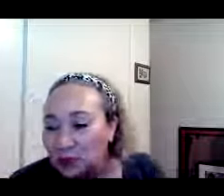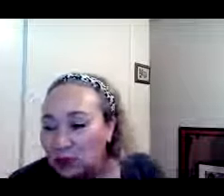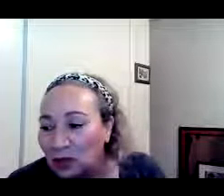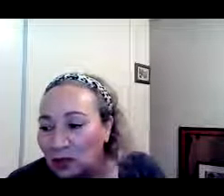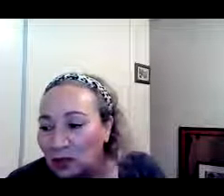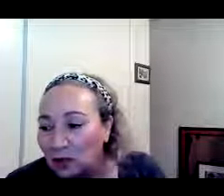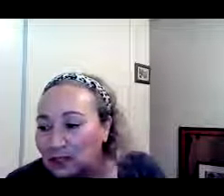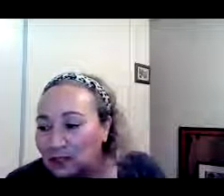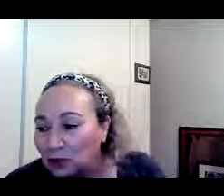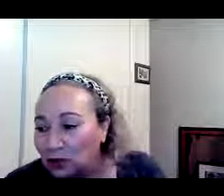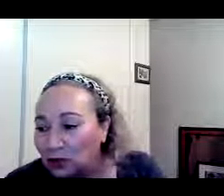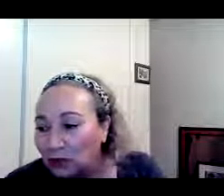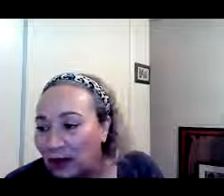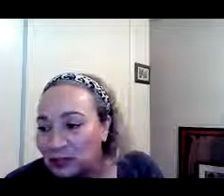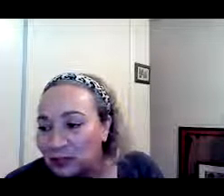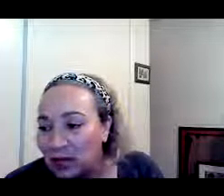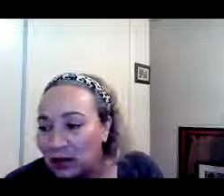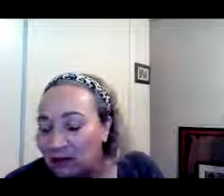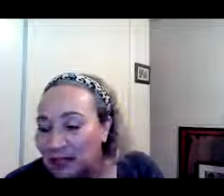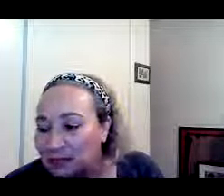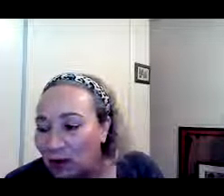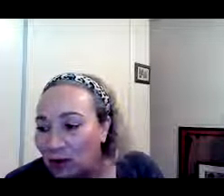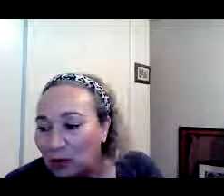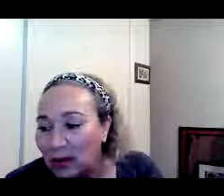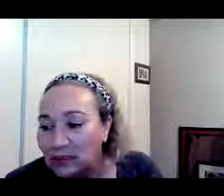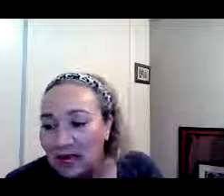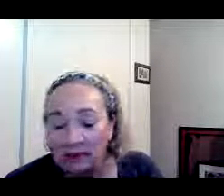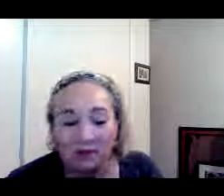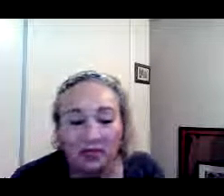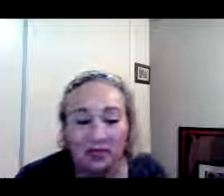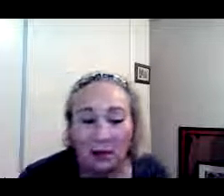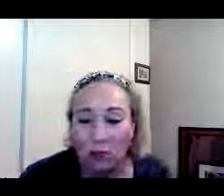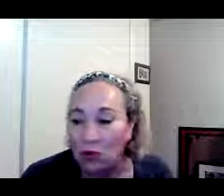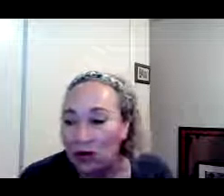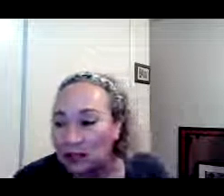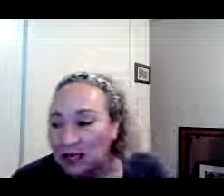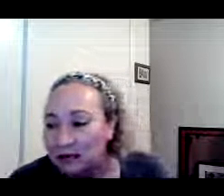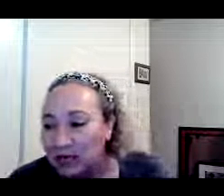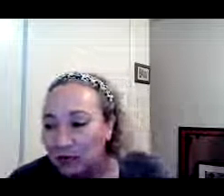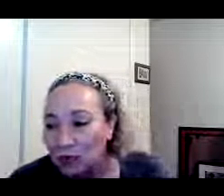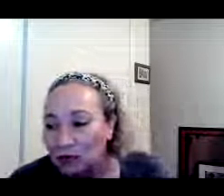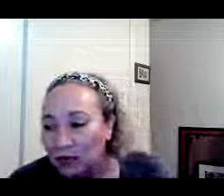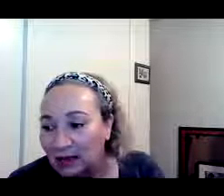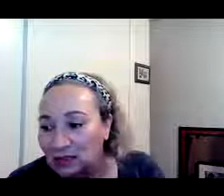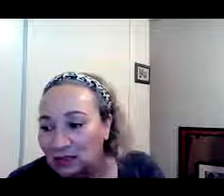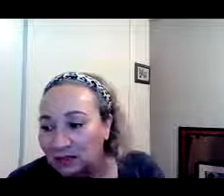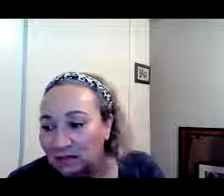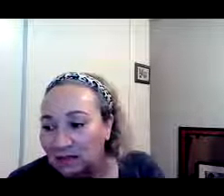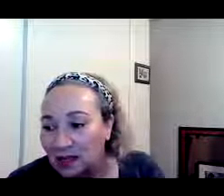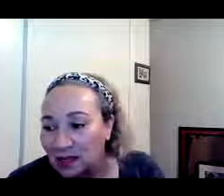you. Once a little girl who voyaged to America by small boat around the time of the Vietnam War and became a wonderful